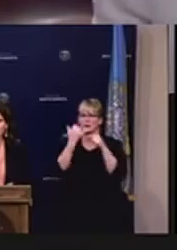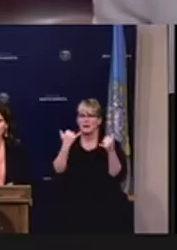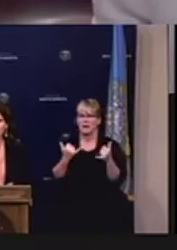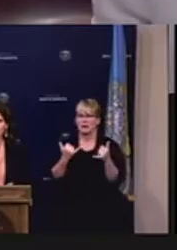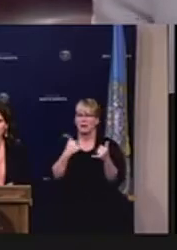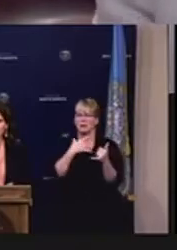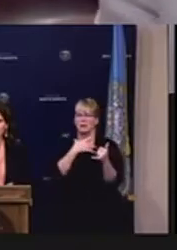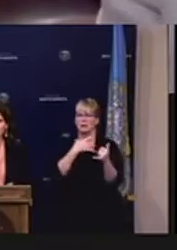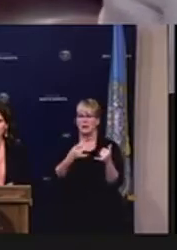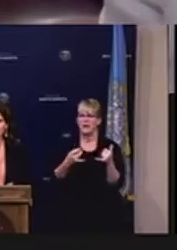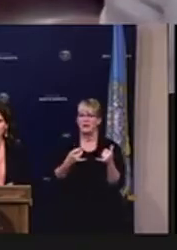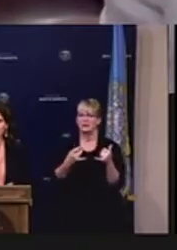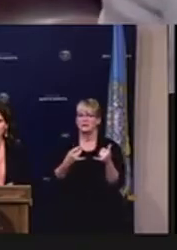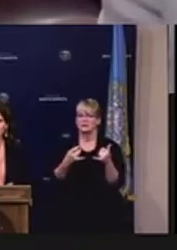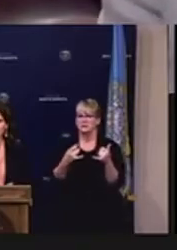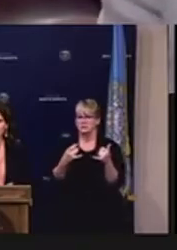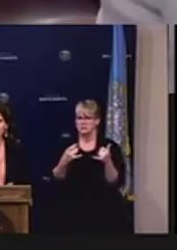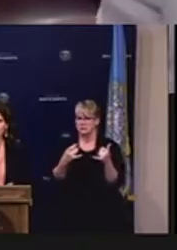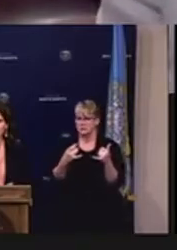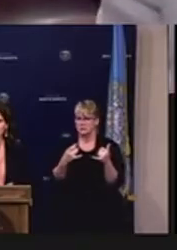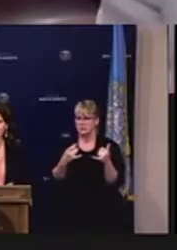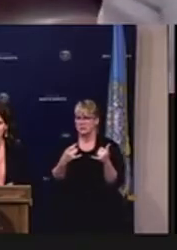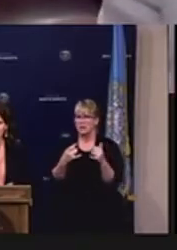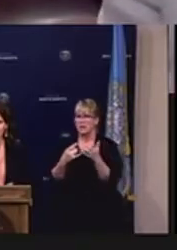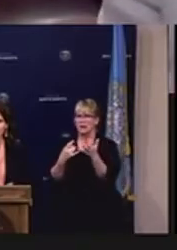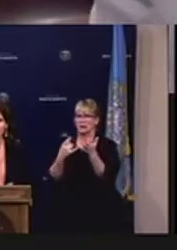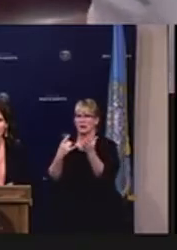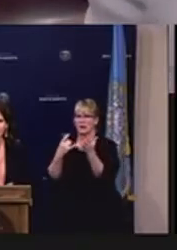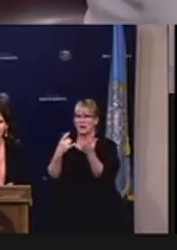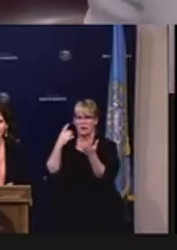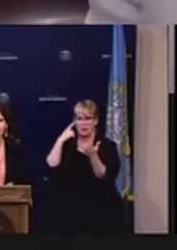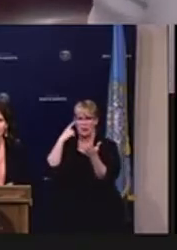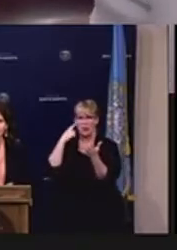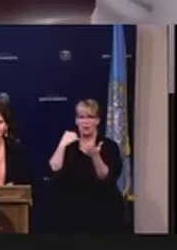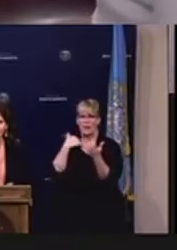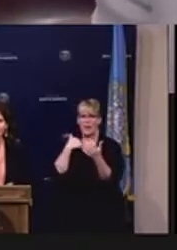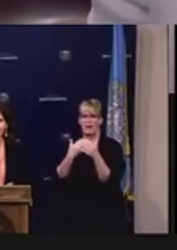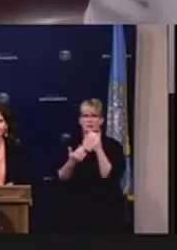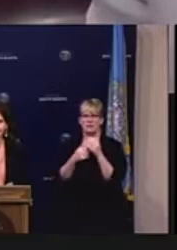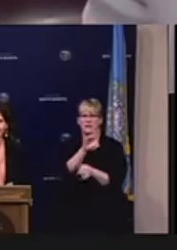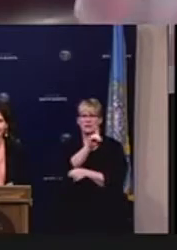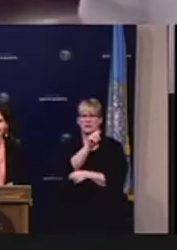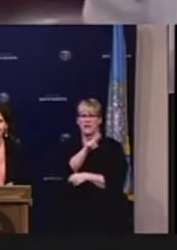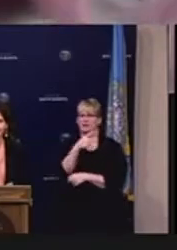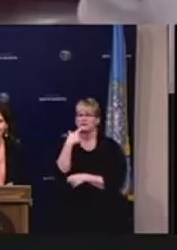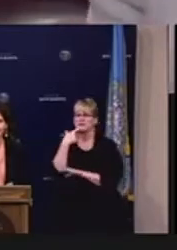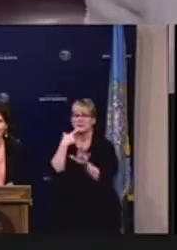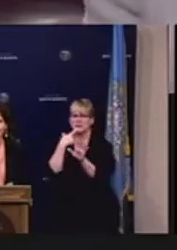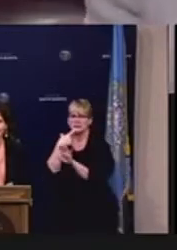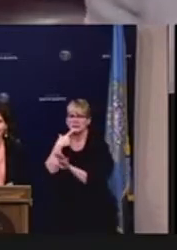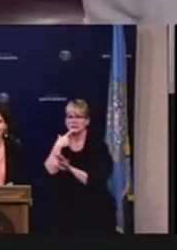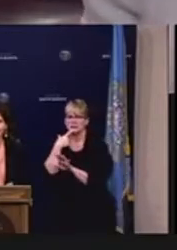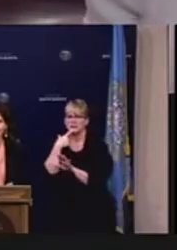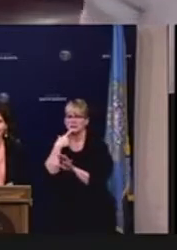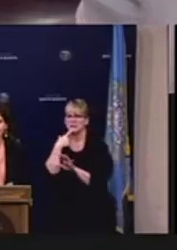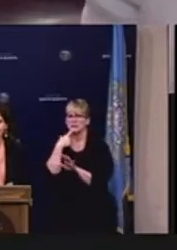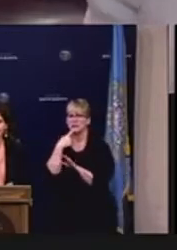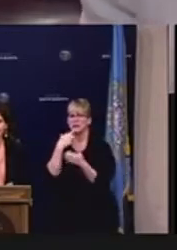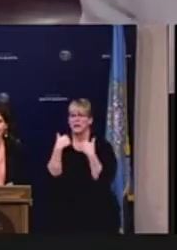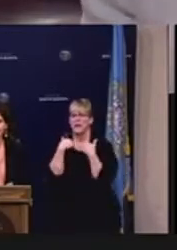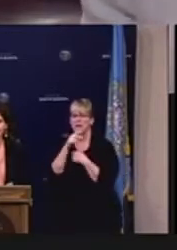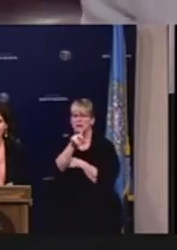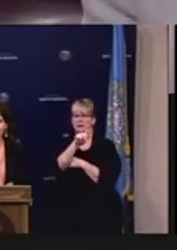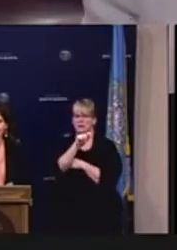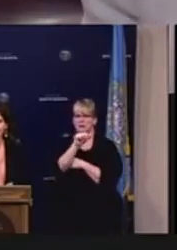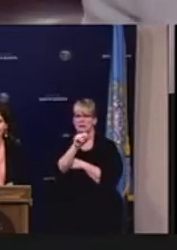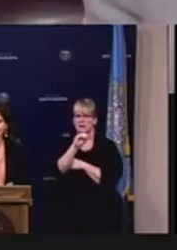about Tamiflu. Oftentimes we give Tamiflu very early in the disease to try to prevent that individual from